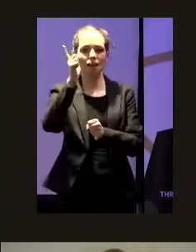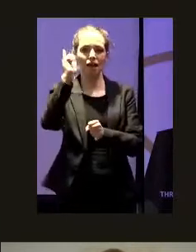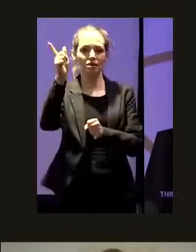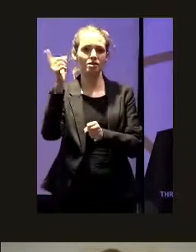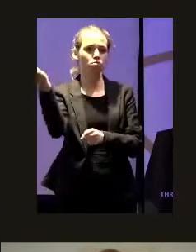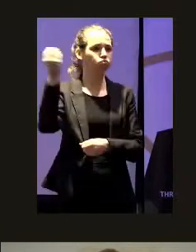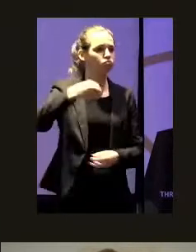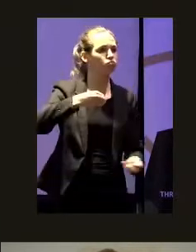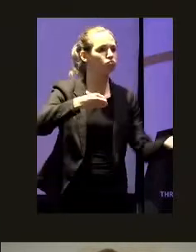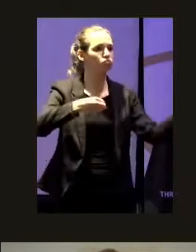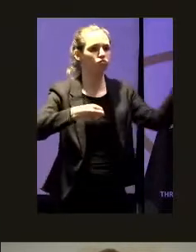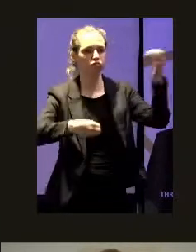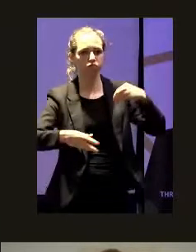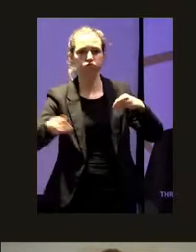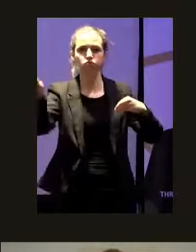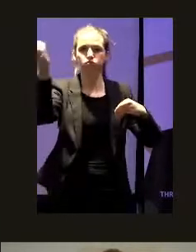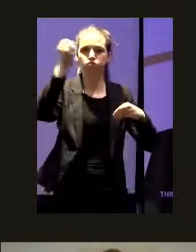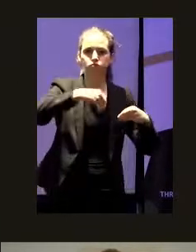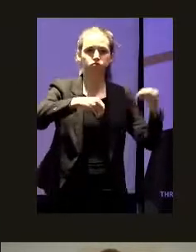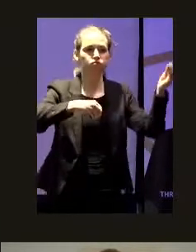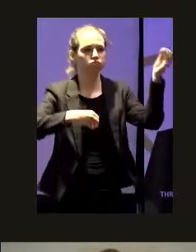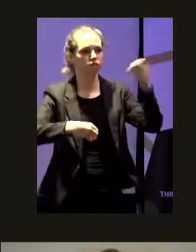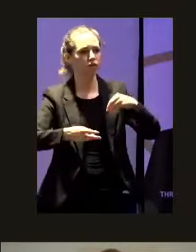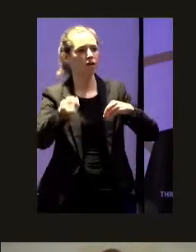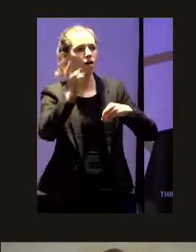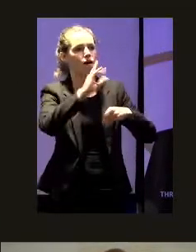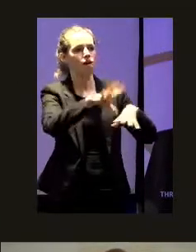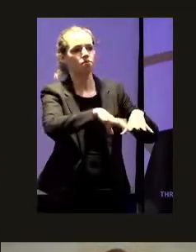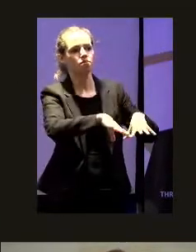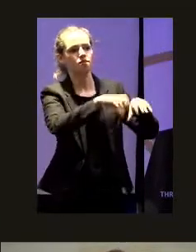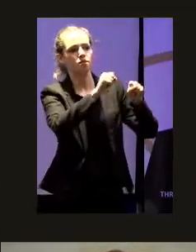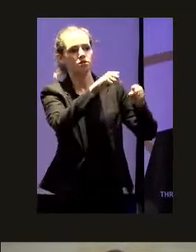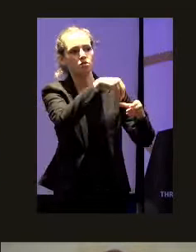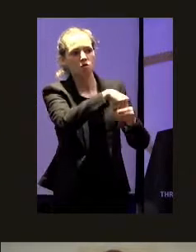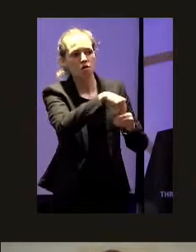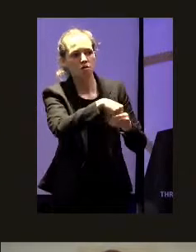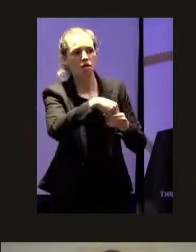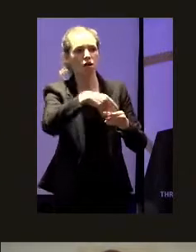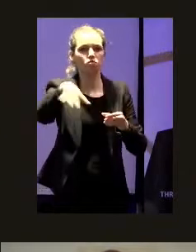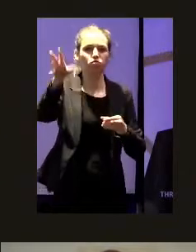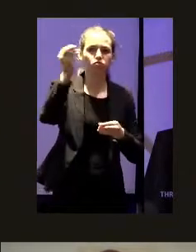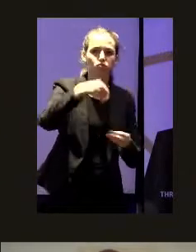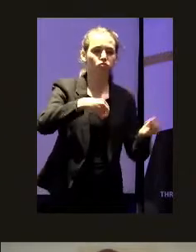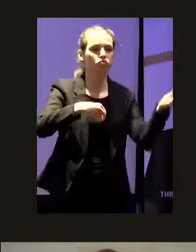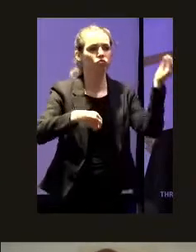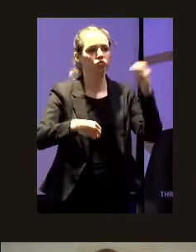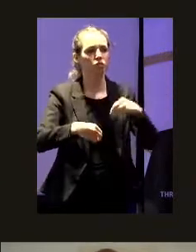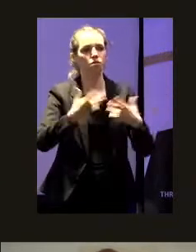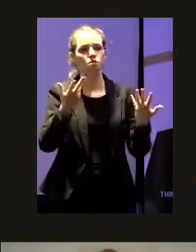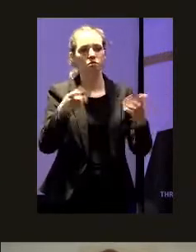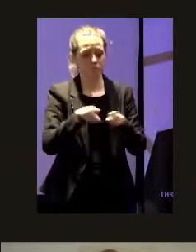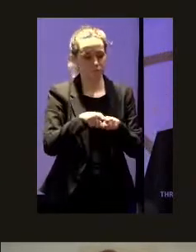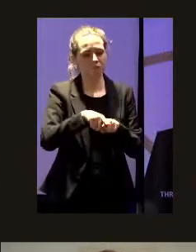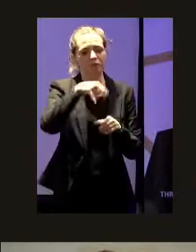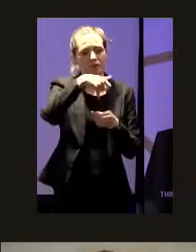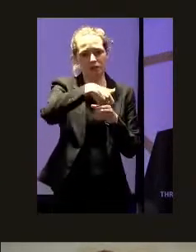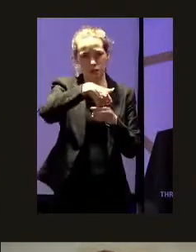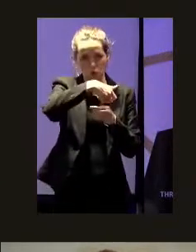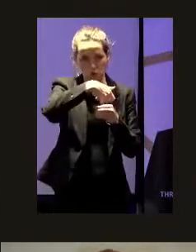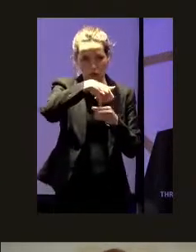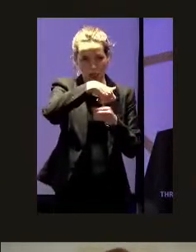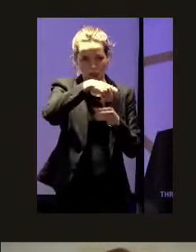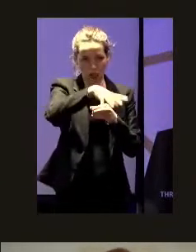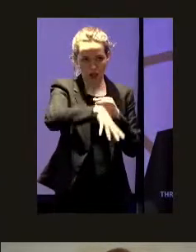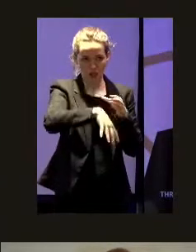from different stakeholders, particularly internal stakeholders, as it will be going out to public. So